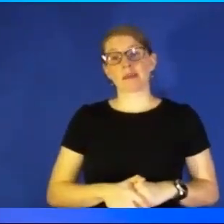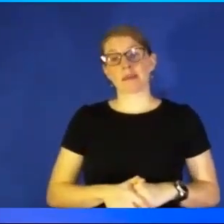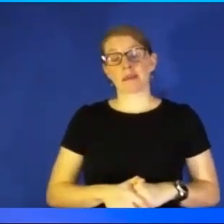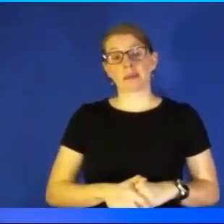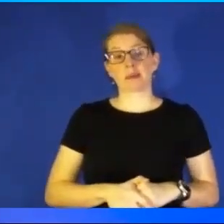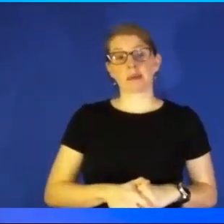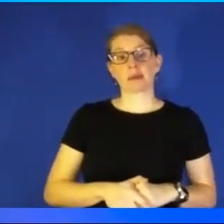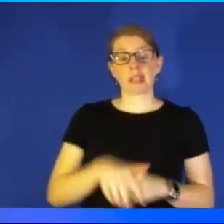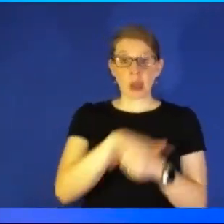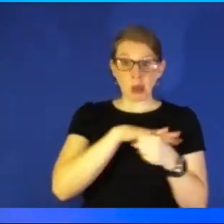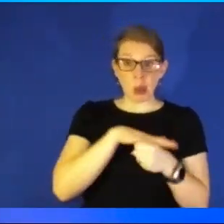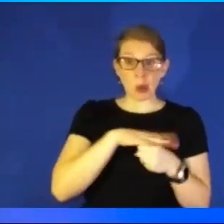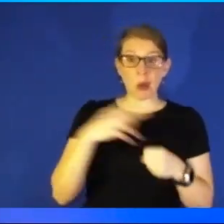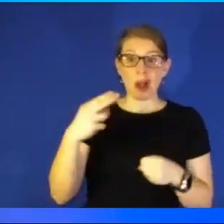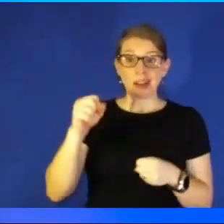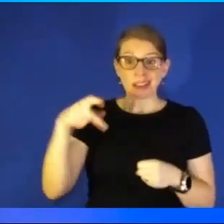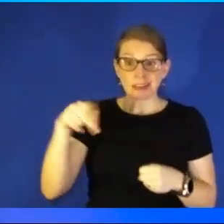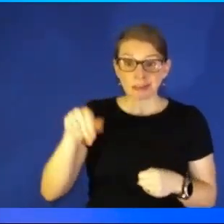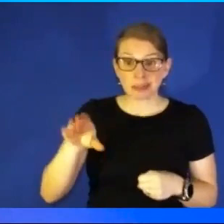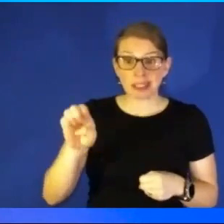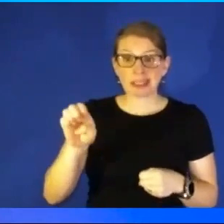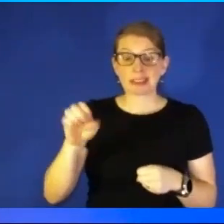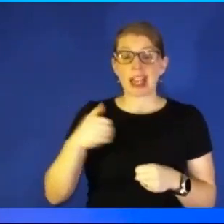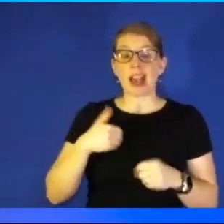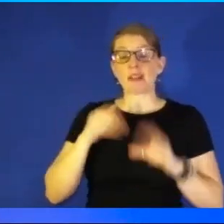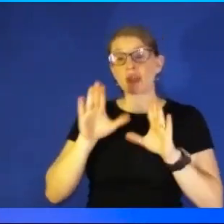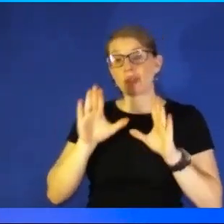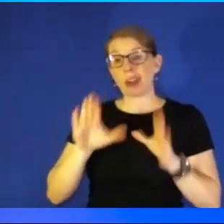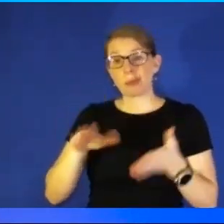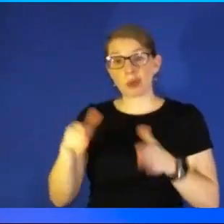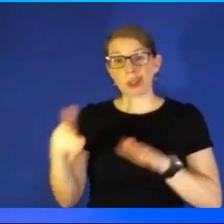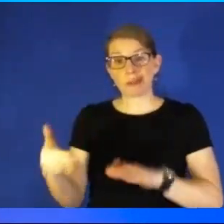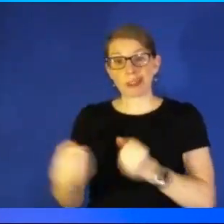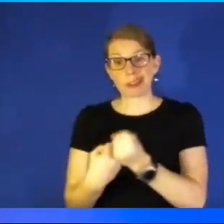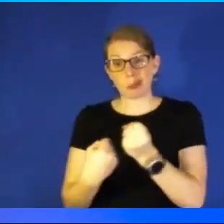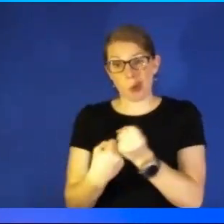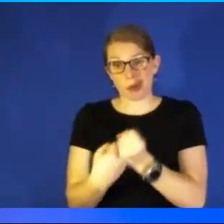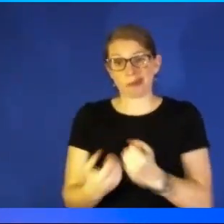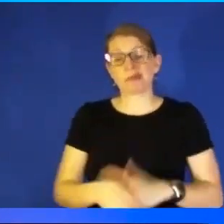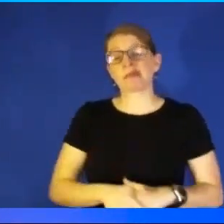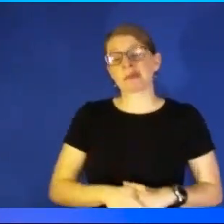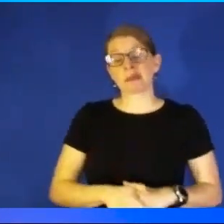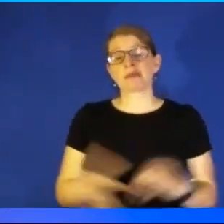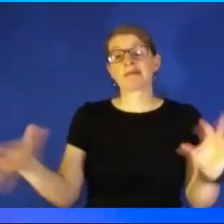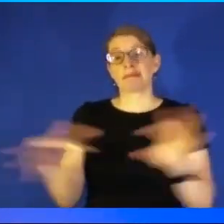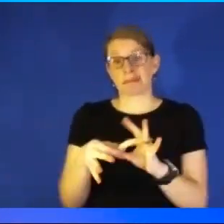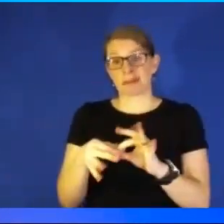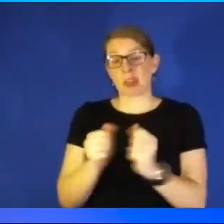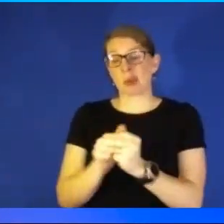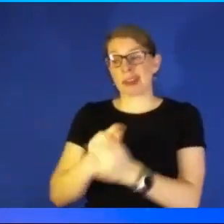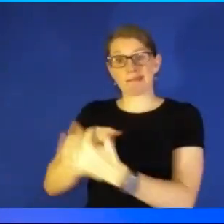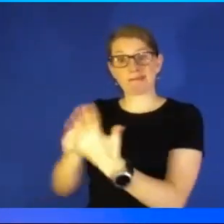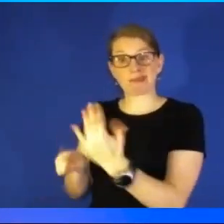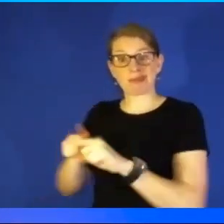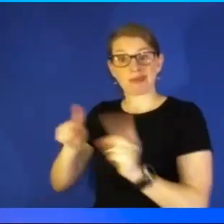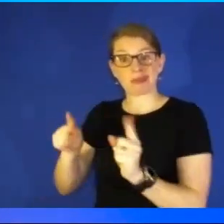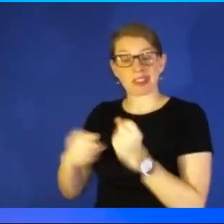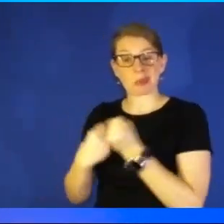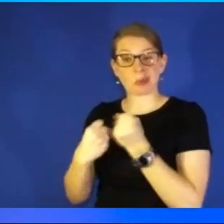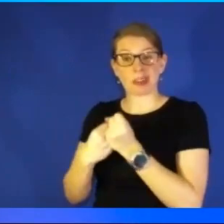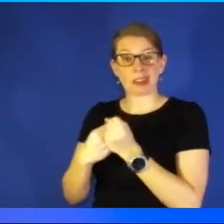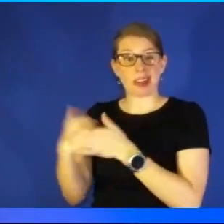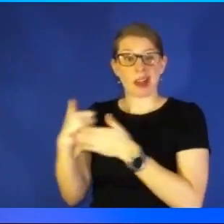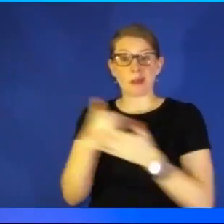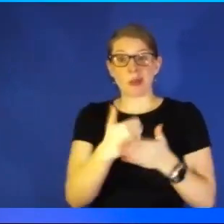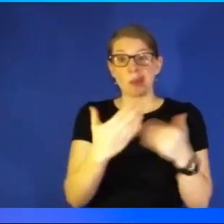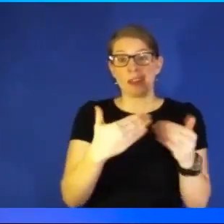local hospices who have great bereavement support, and connecting patients and families with those supports to help follow them, as they